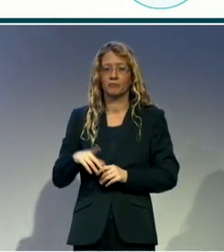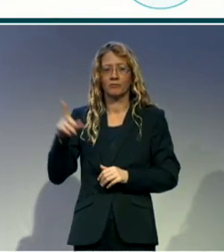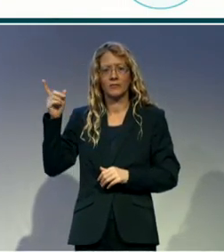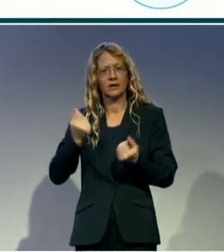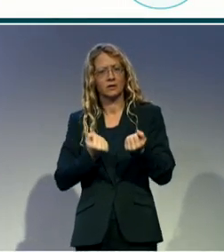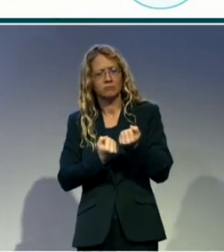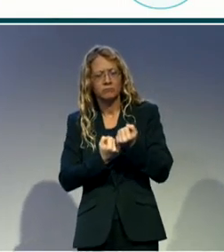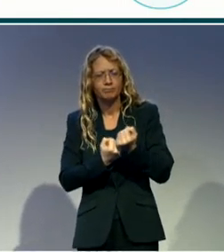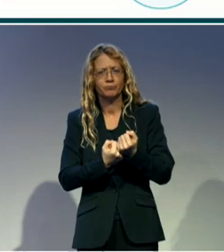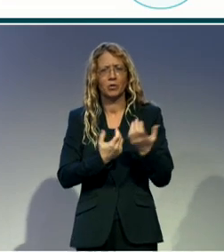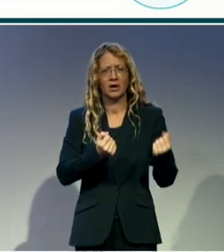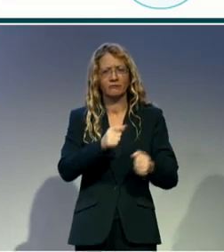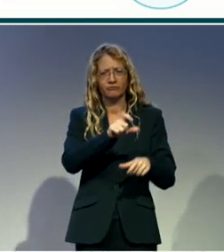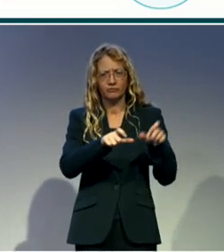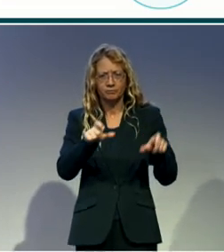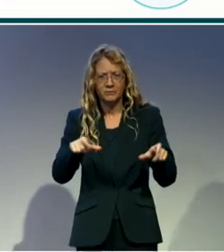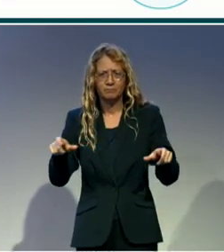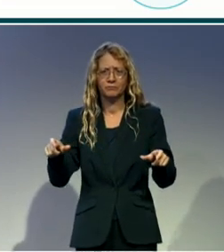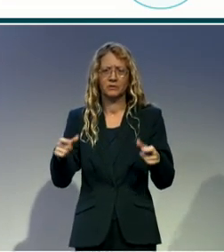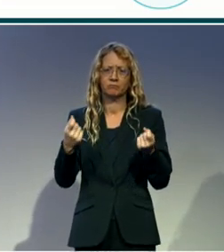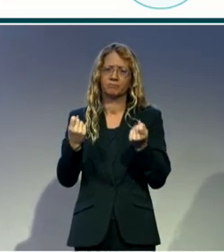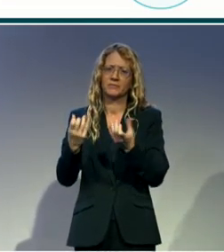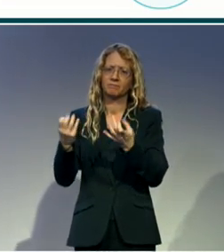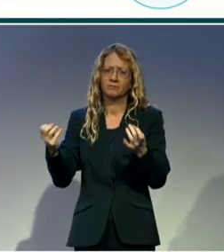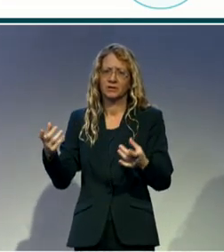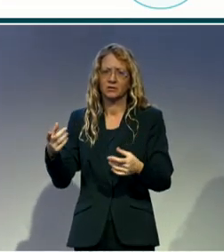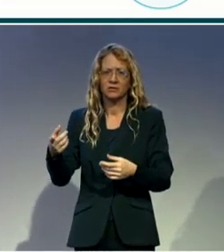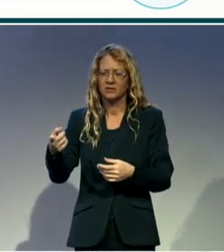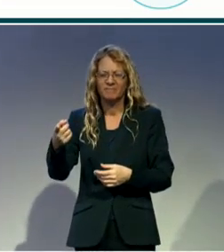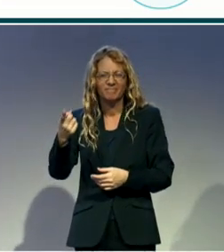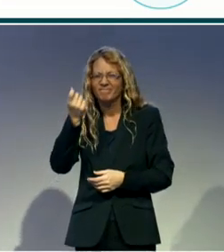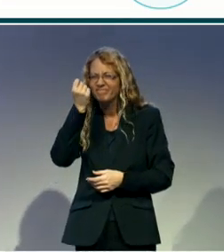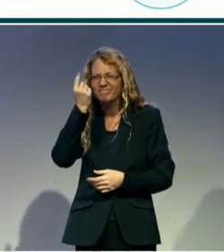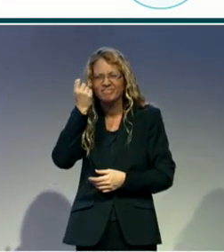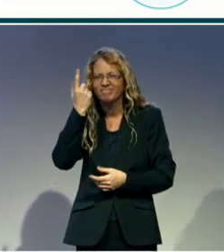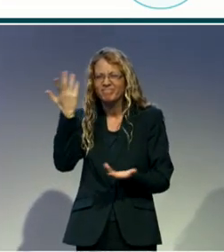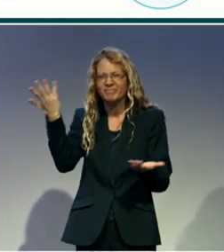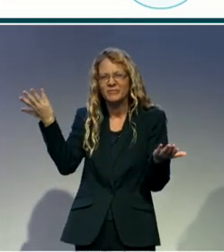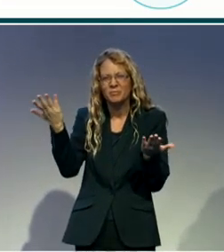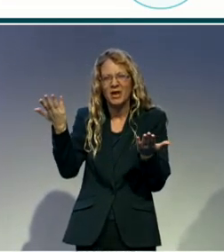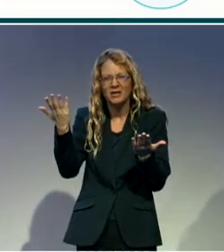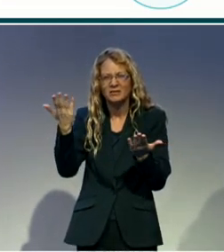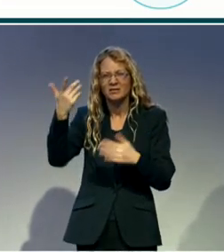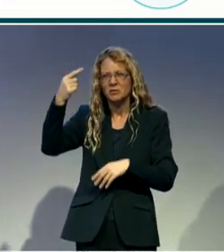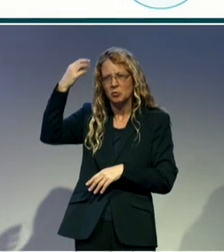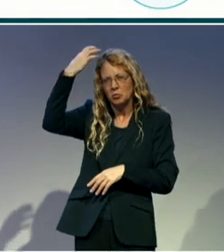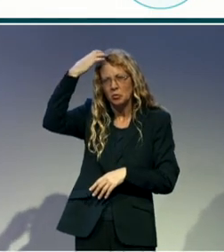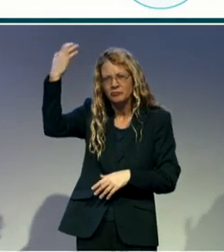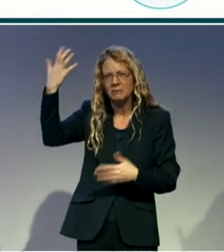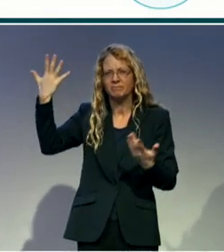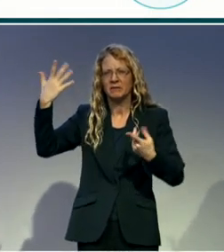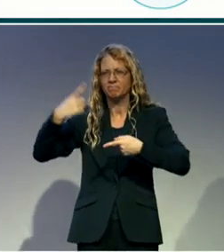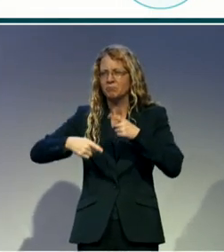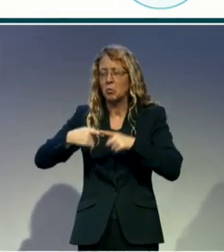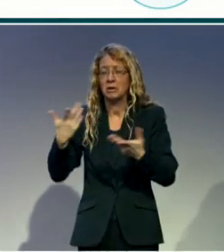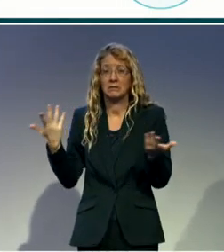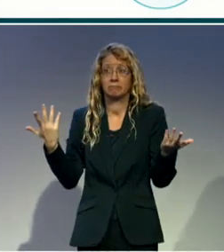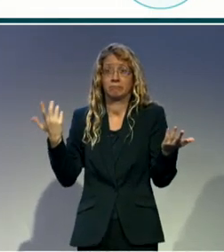or politics. We also found that many of the practice models already present in the support sector and employed even by our